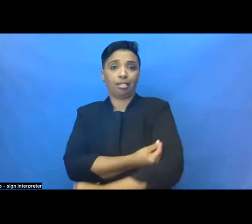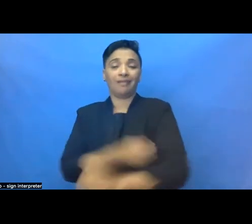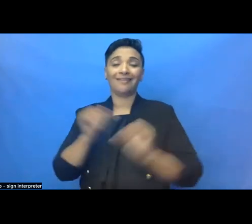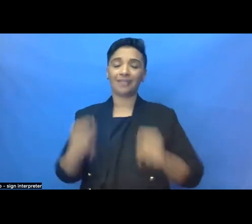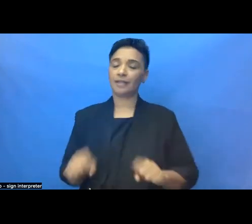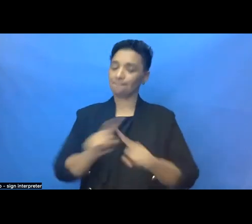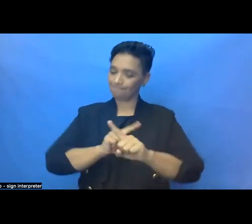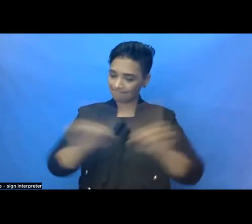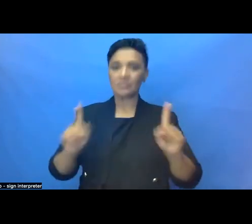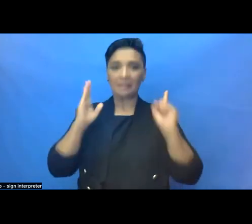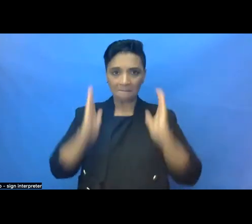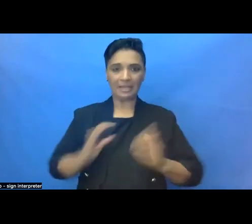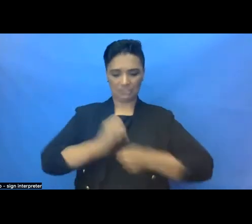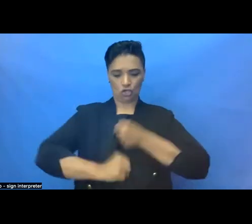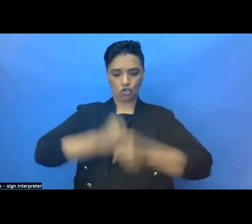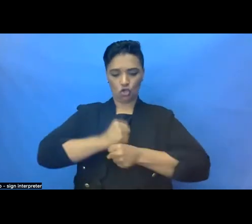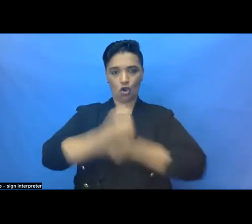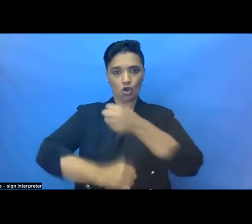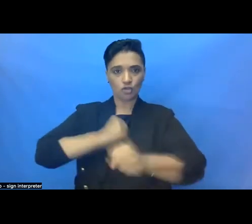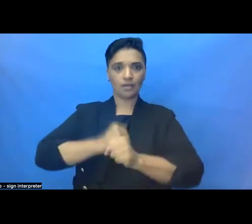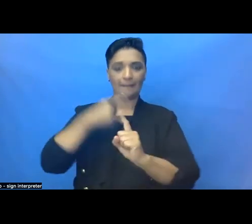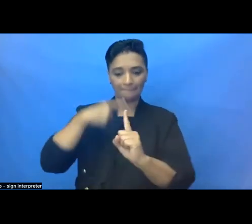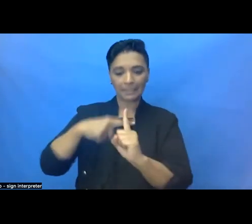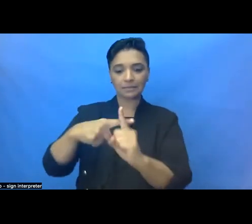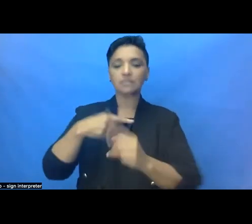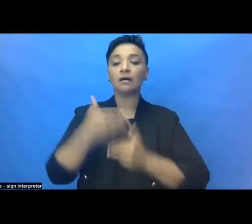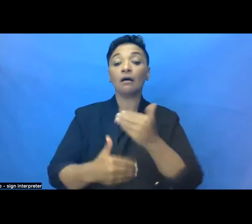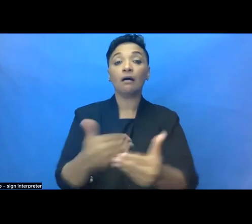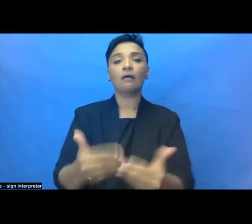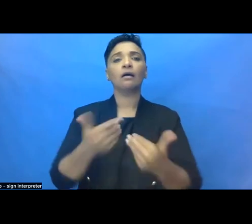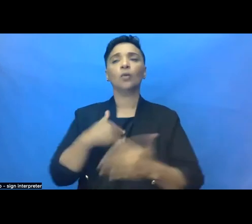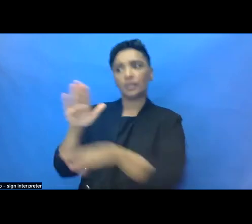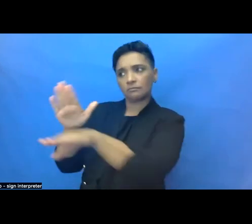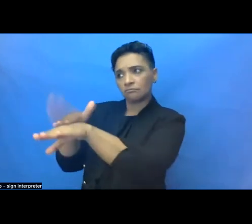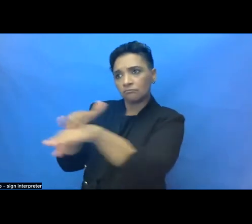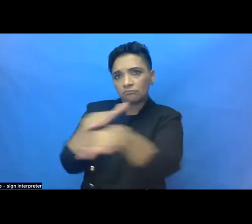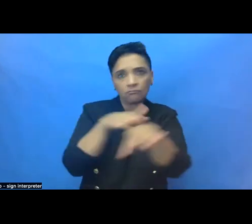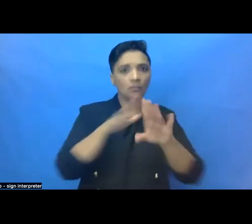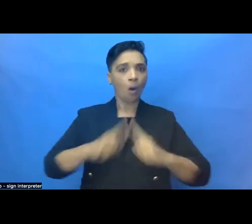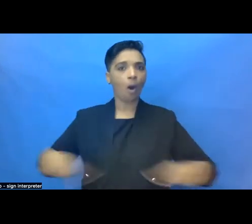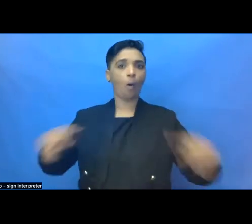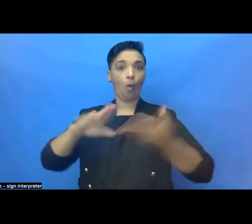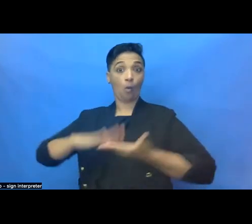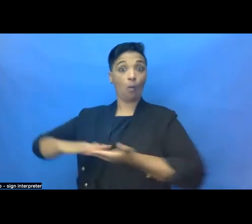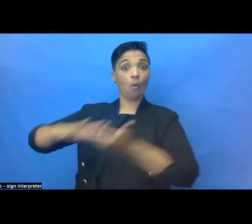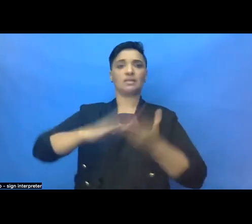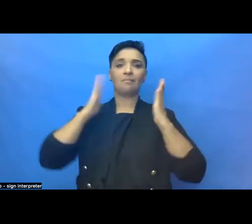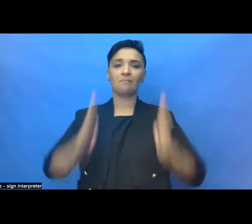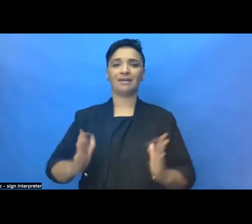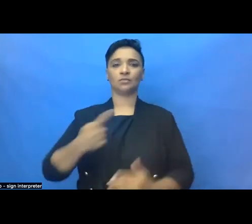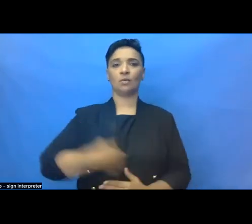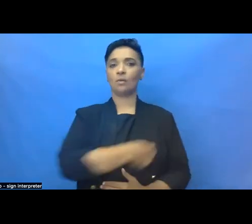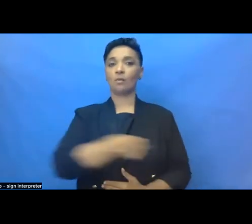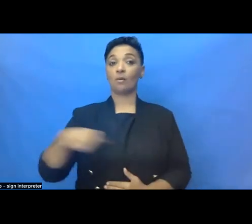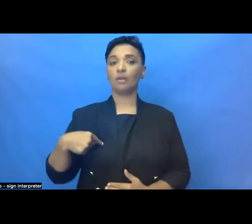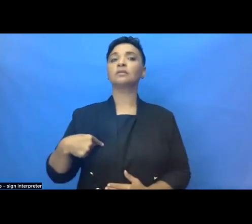be a multi-year commitment, and we're asking every organization working on international affairs to commit to a program. The money